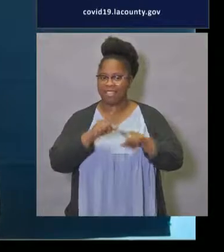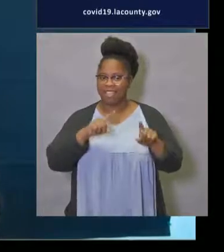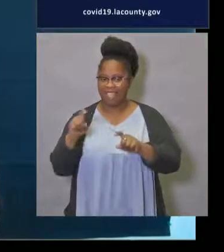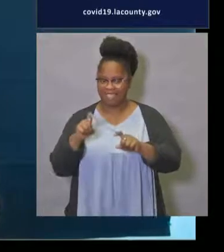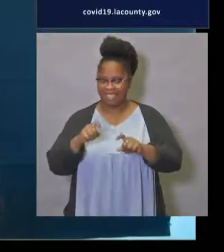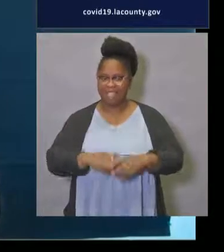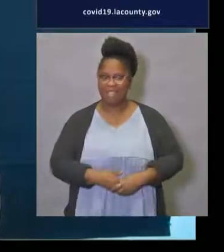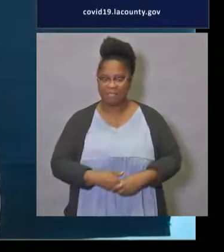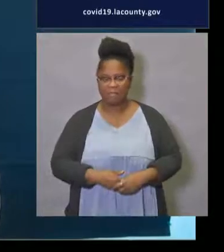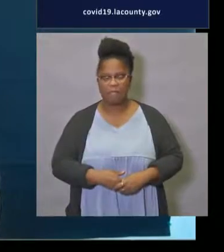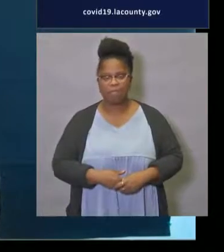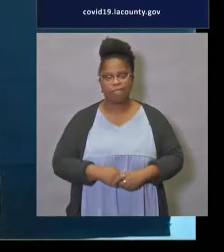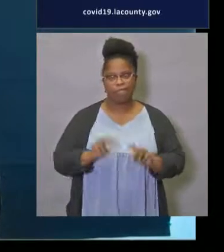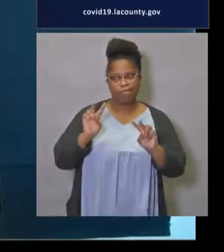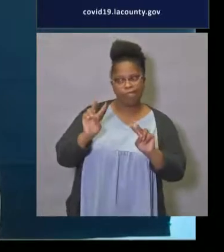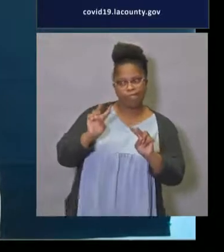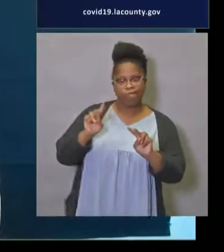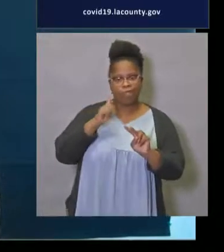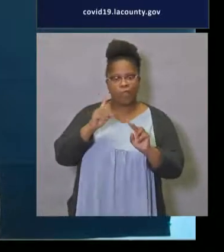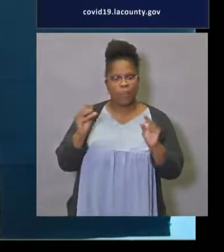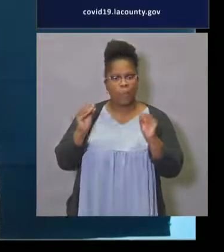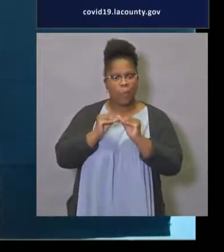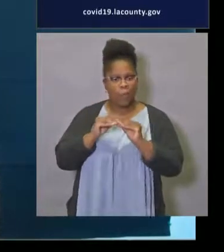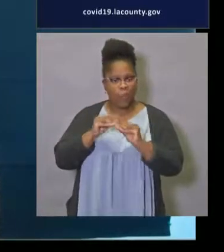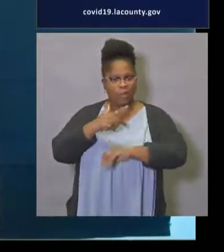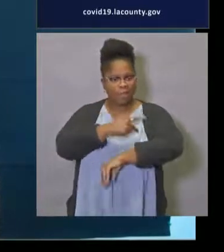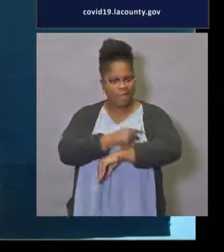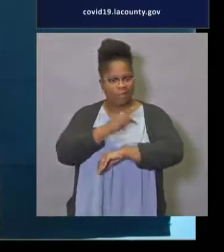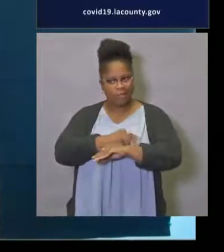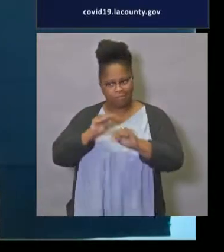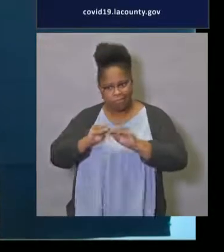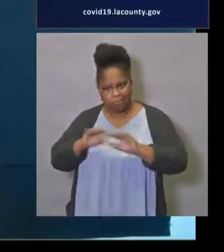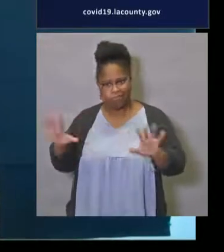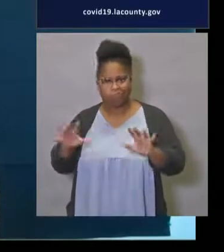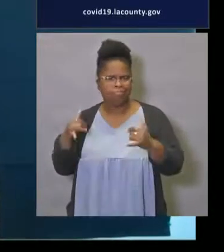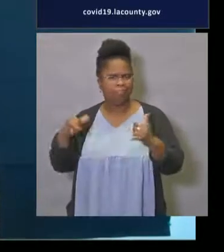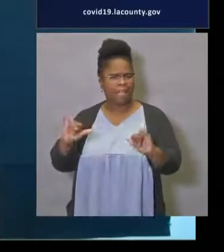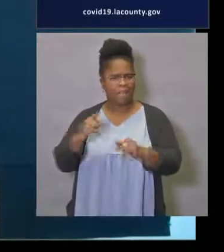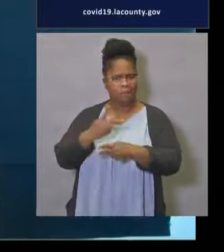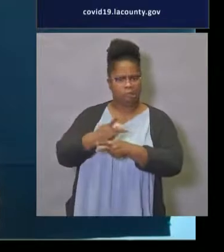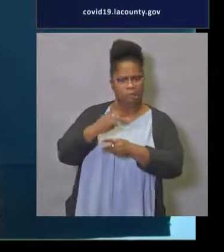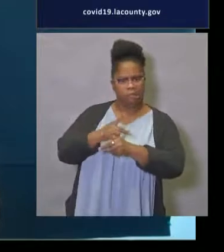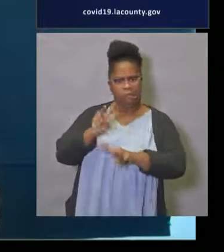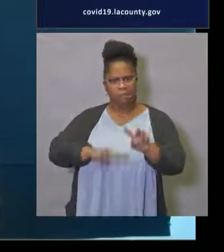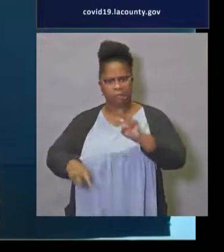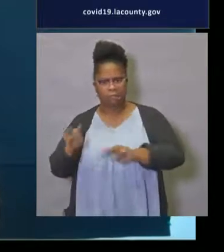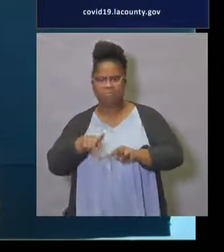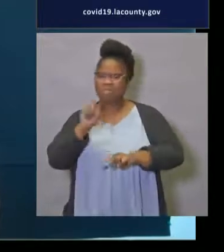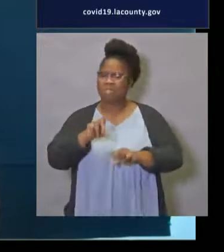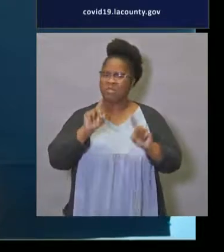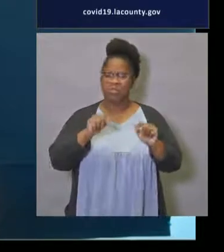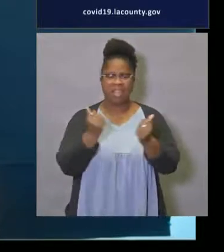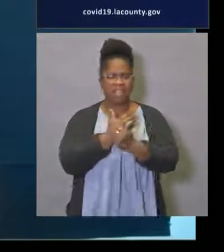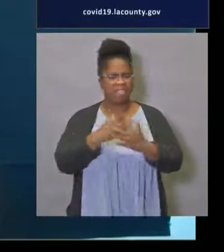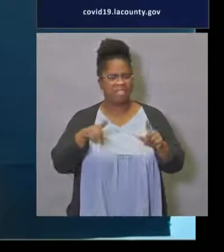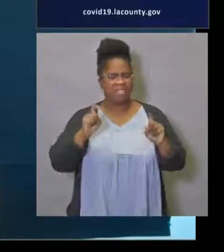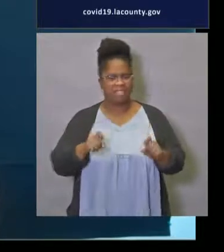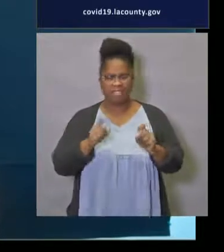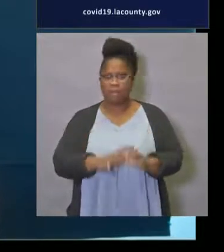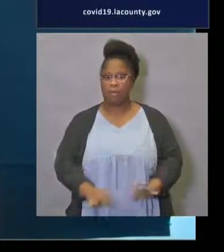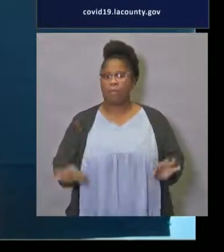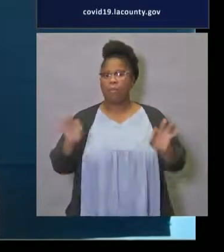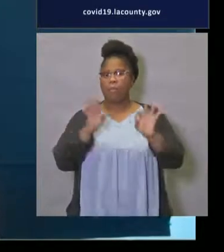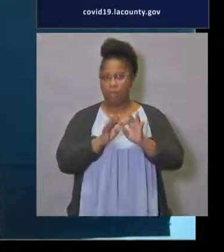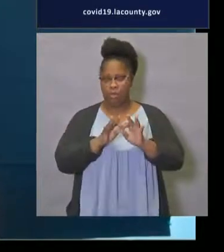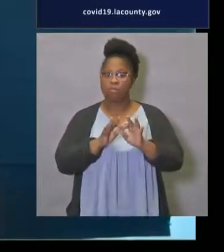wait for widespread vaccine distribution, our vigilance in doing everything we can remains important so that we can maintain the